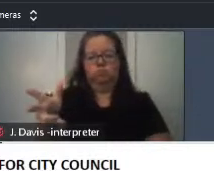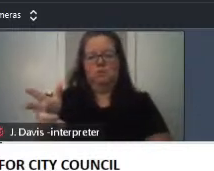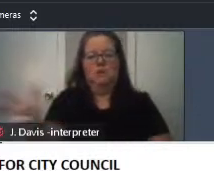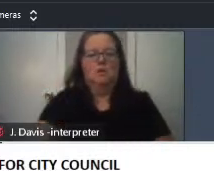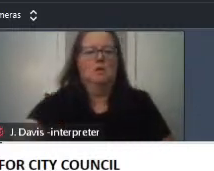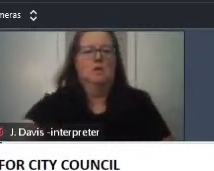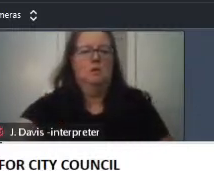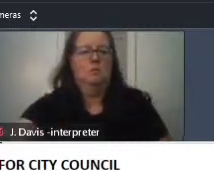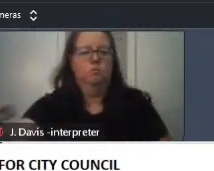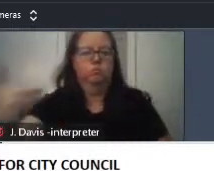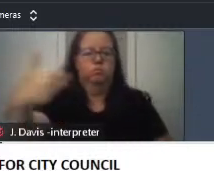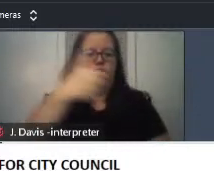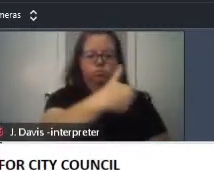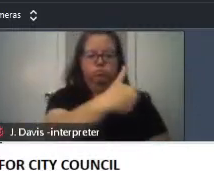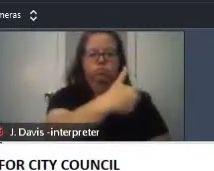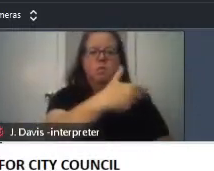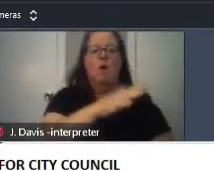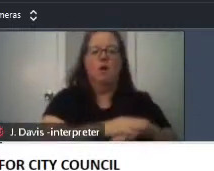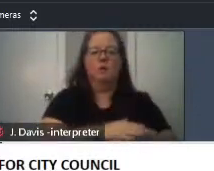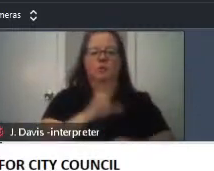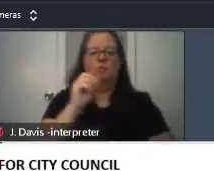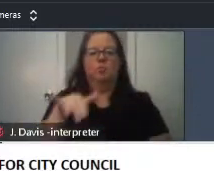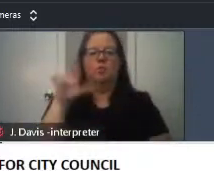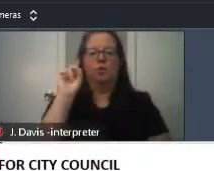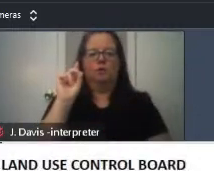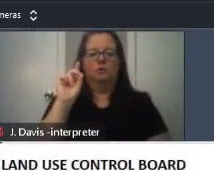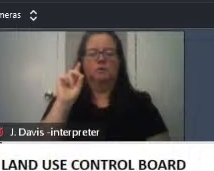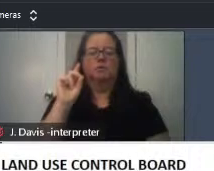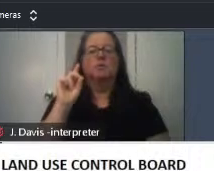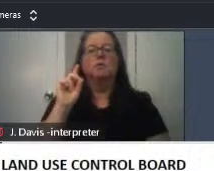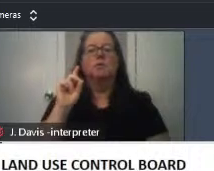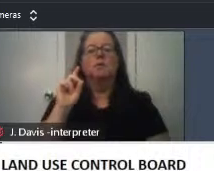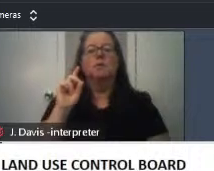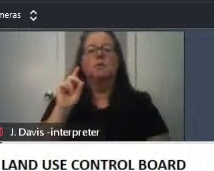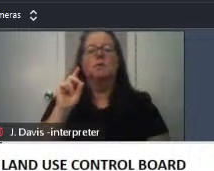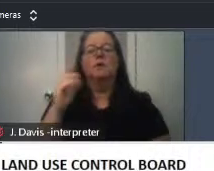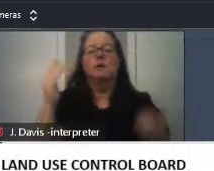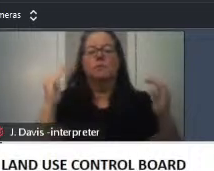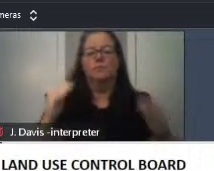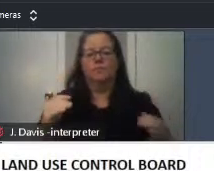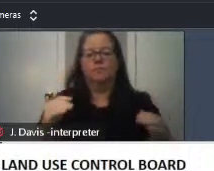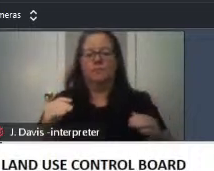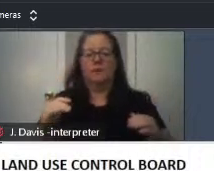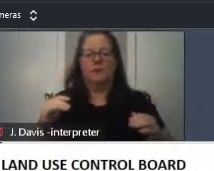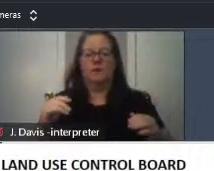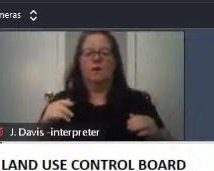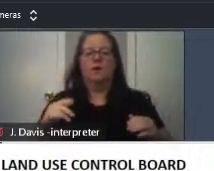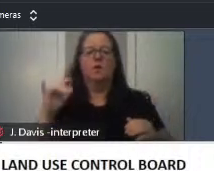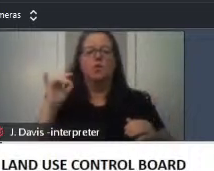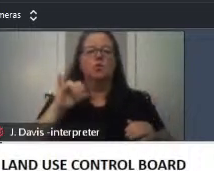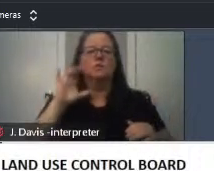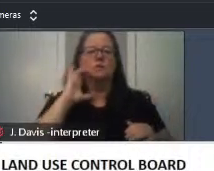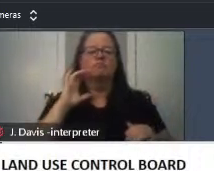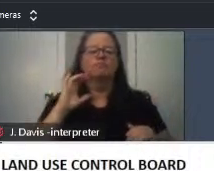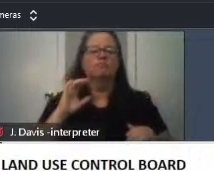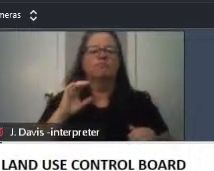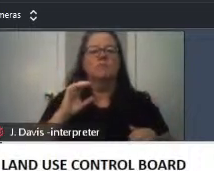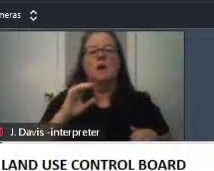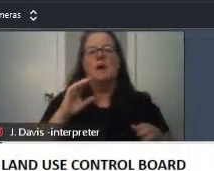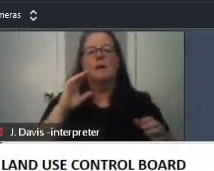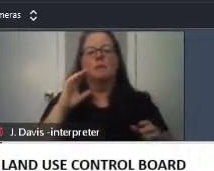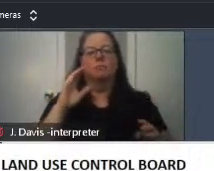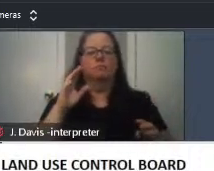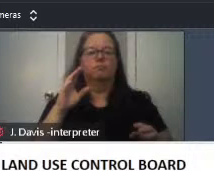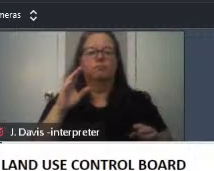turn around and exit onto Boyd front end. Next slide. Here's some renderings of the revised